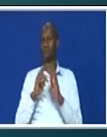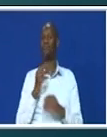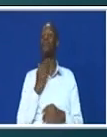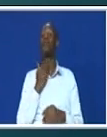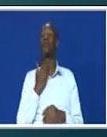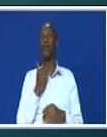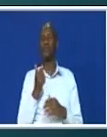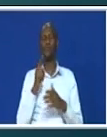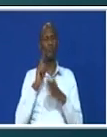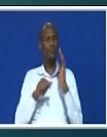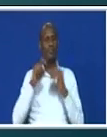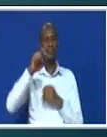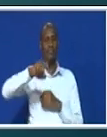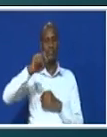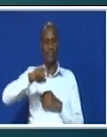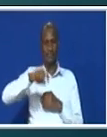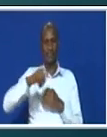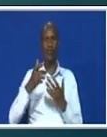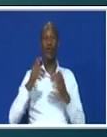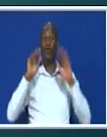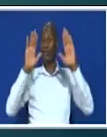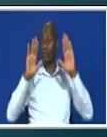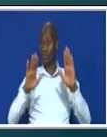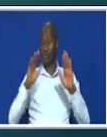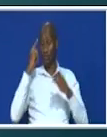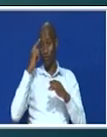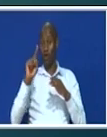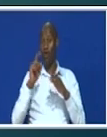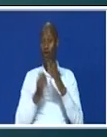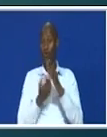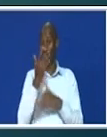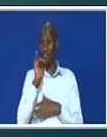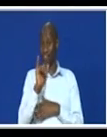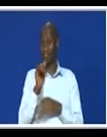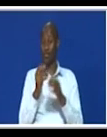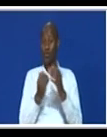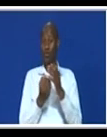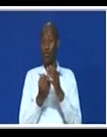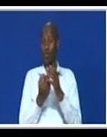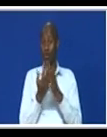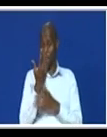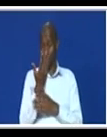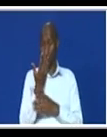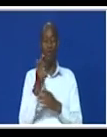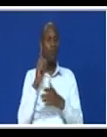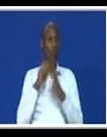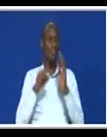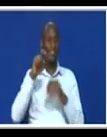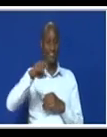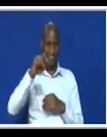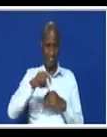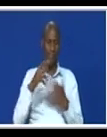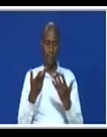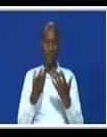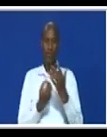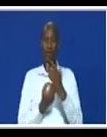means what is needed or what is necessary for the growth of that crop. what is it that is needed, or what